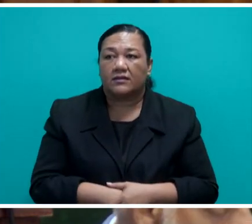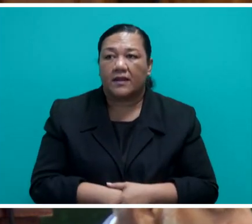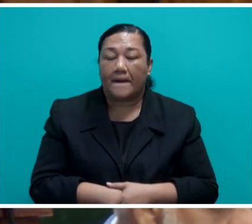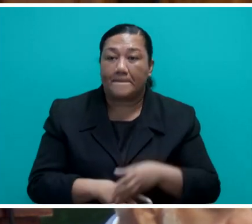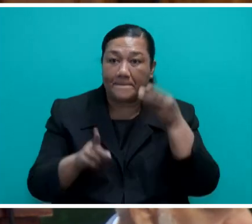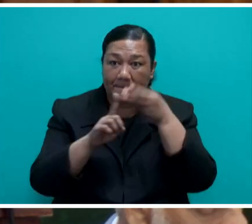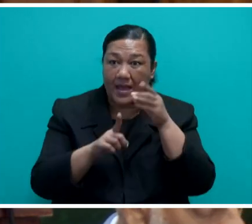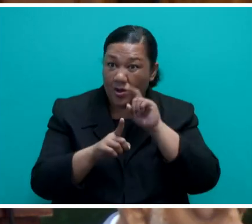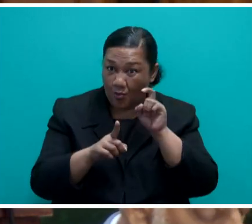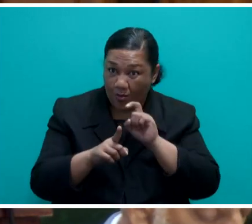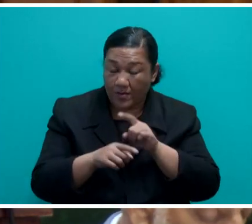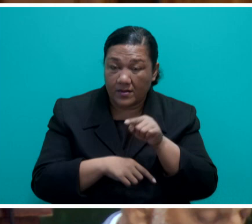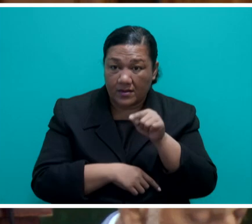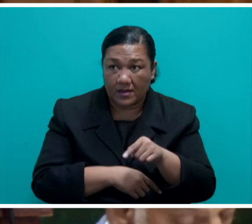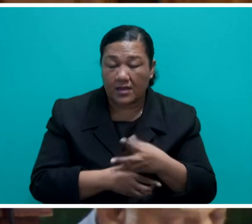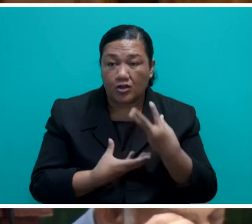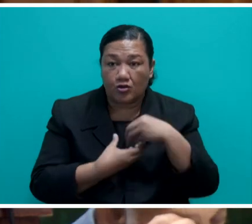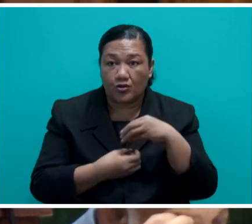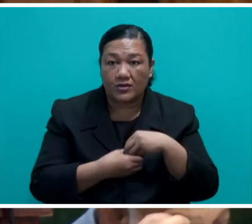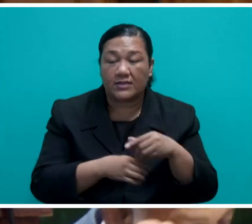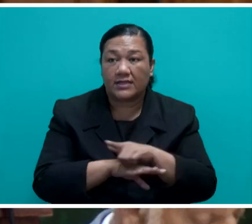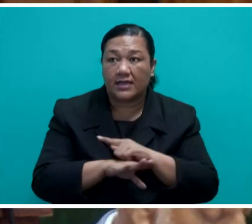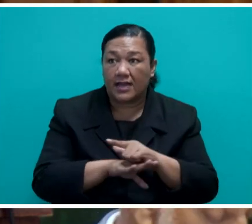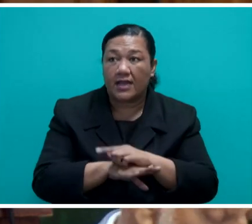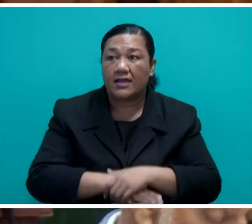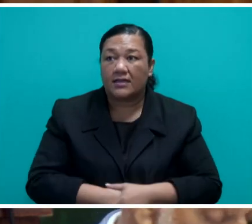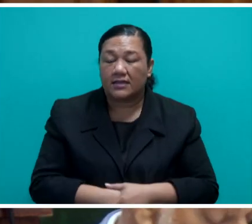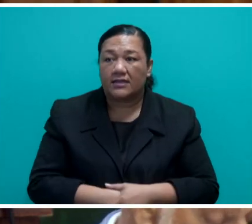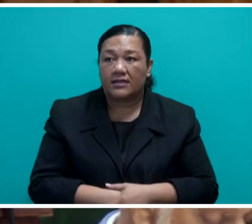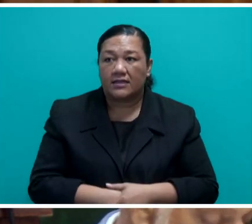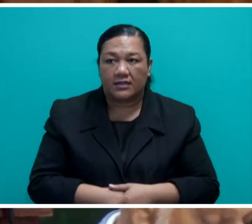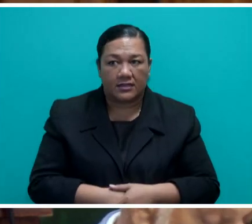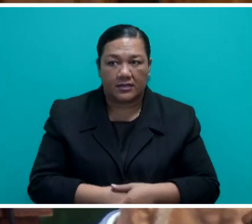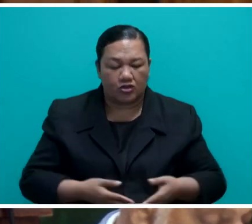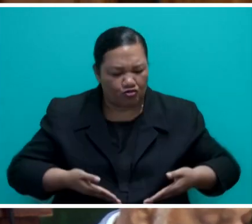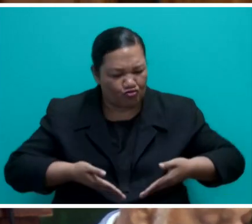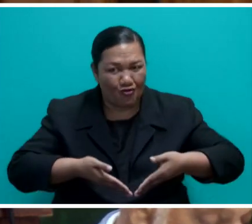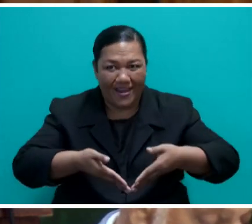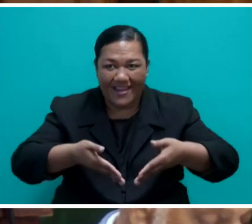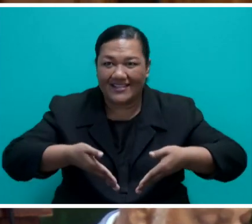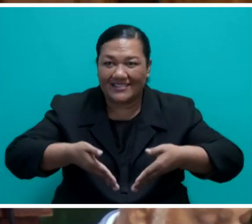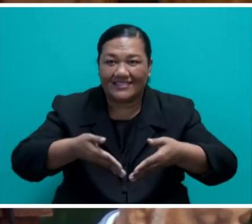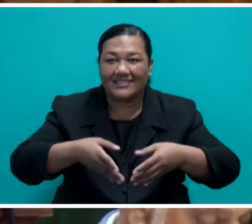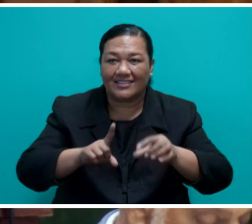includes our major rivers and main drains within the drainage scheme areas.